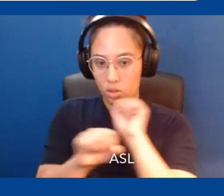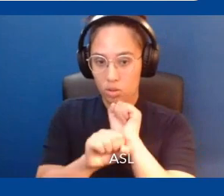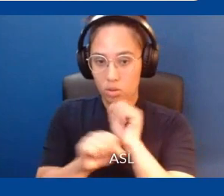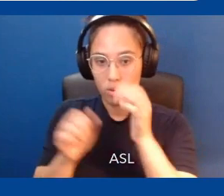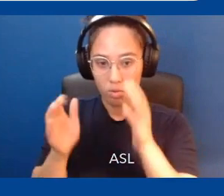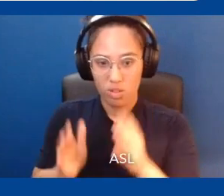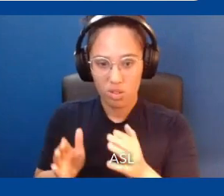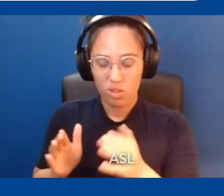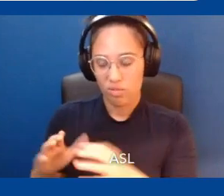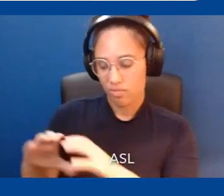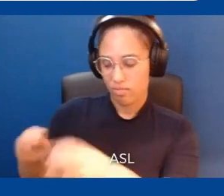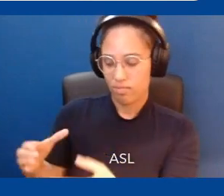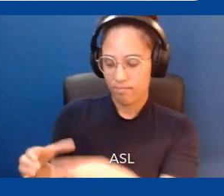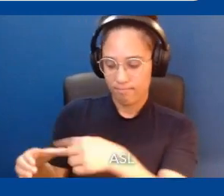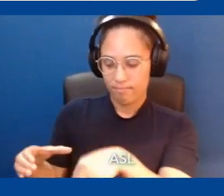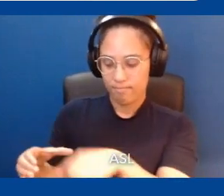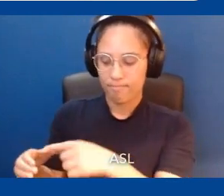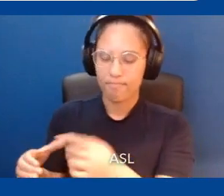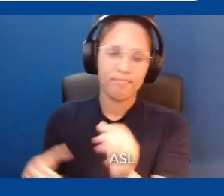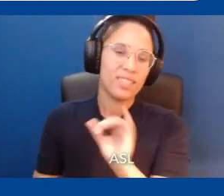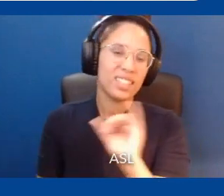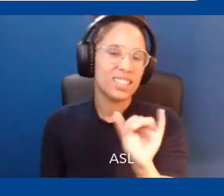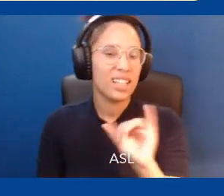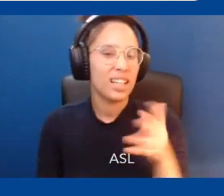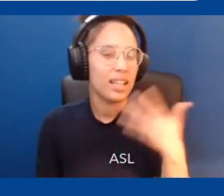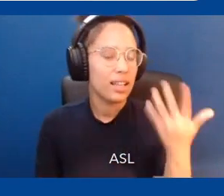a how do you